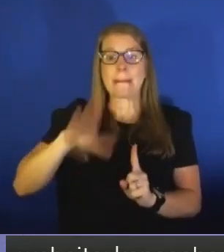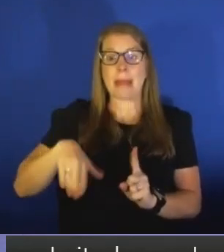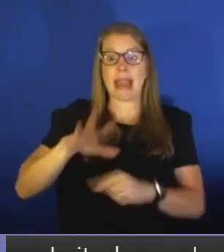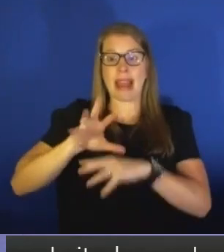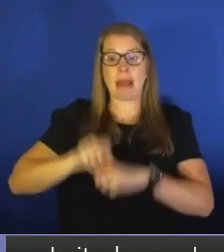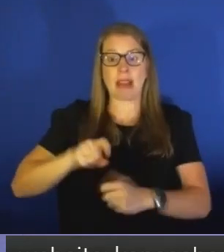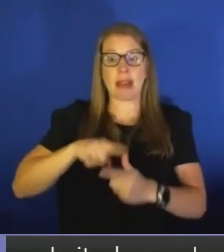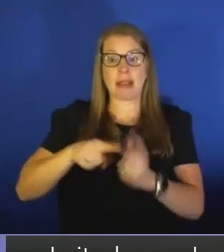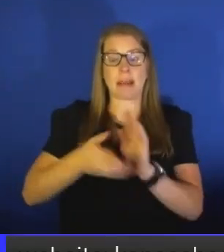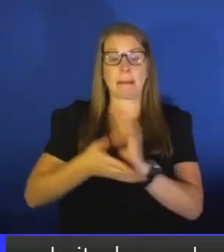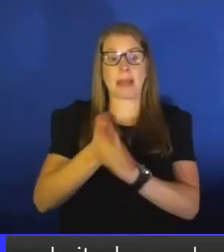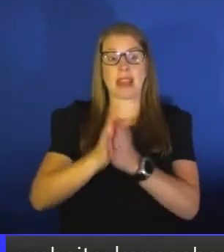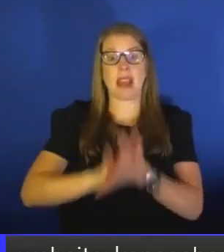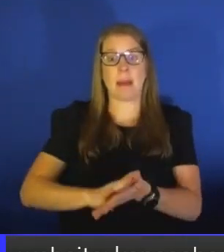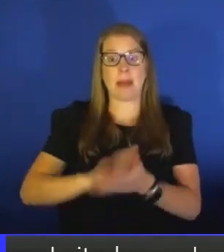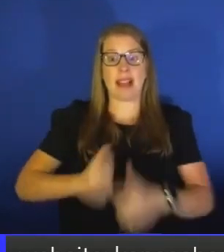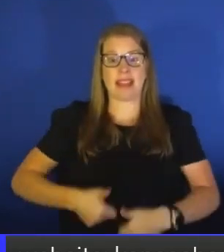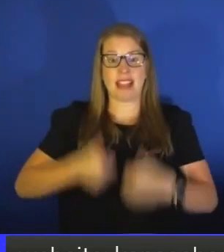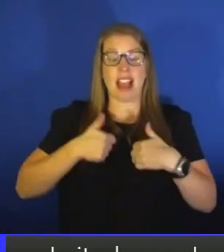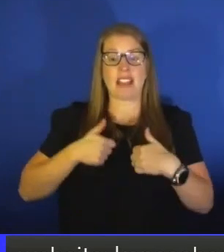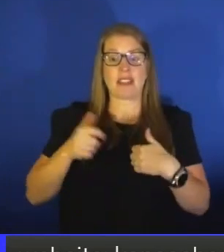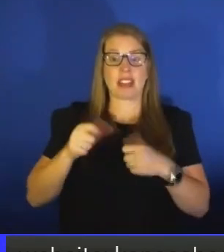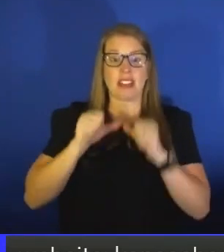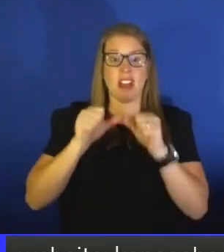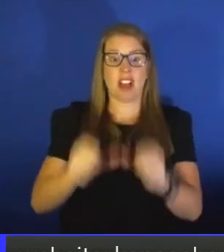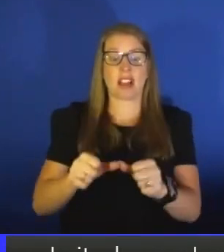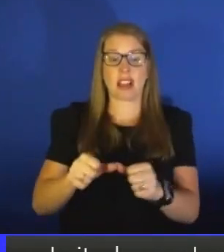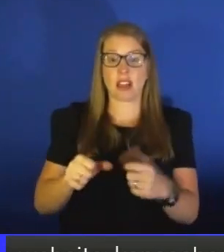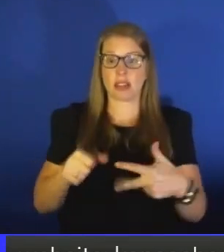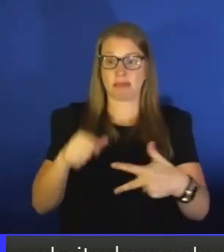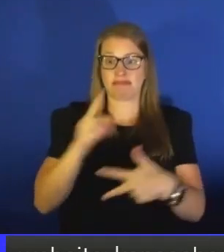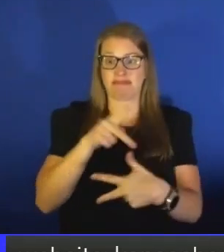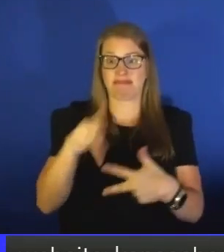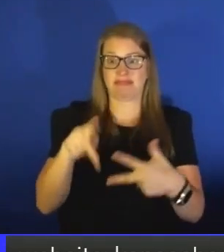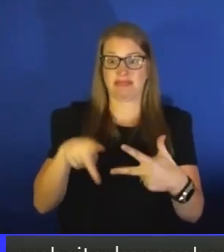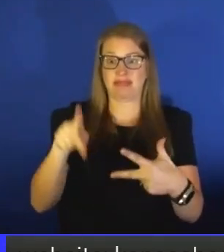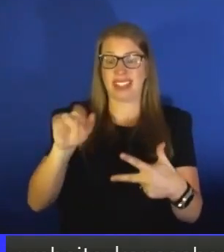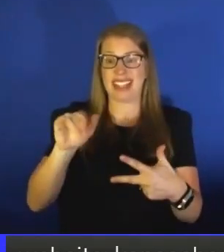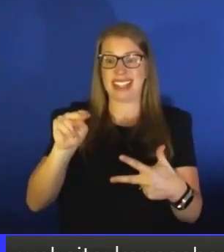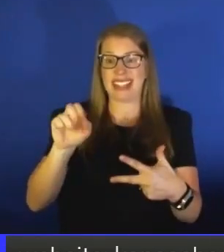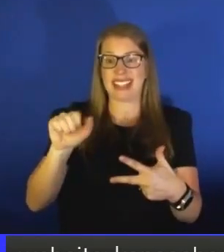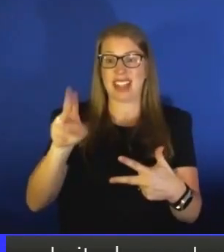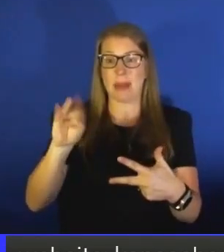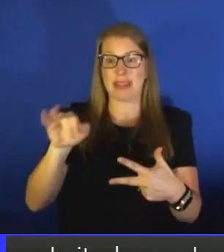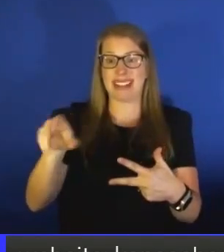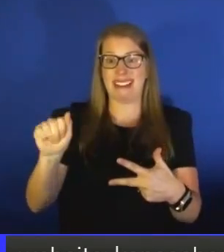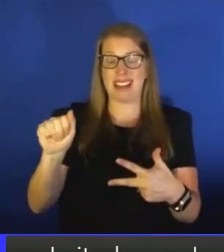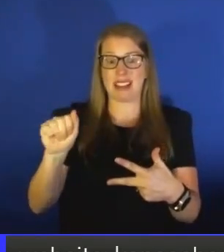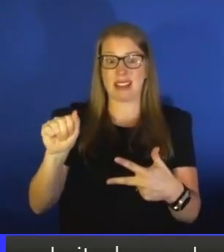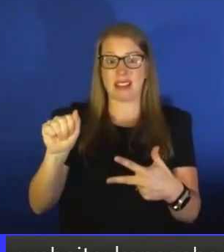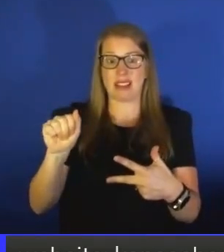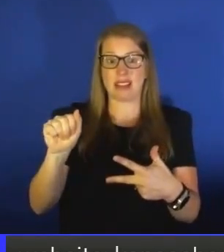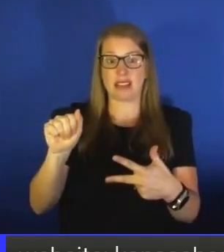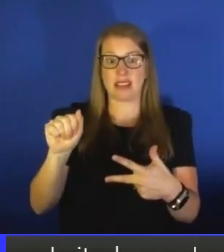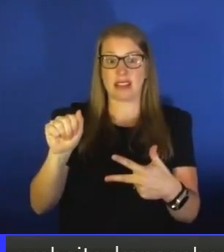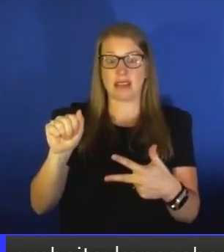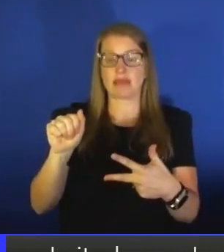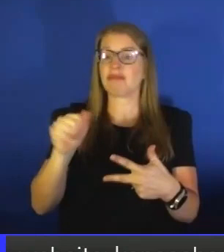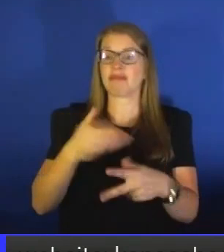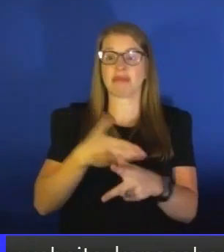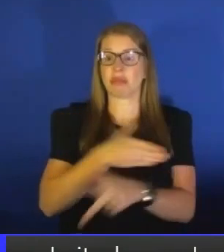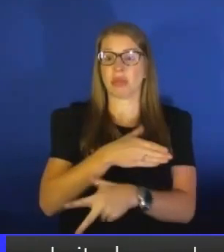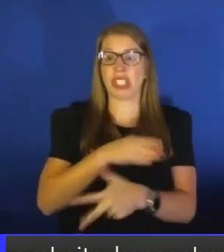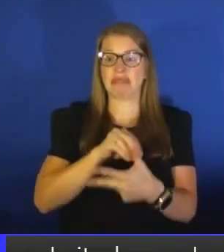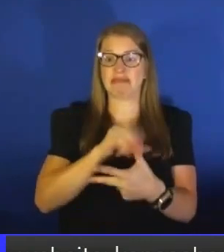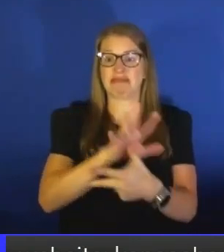So we call that the 3 Ps of insomnia, and the idea is kind of this predisposing, patient was never a good sleeper, kind of